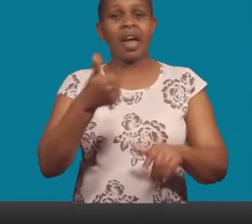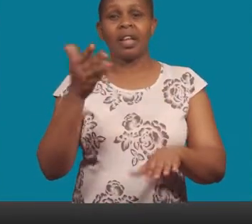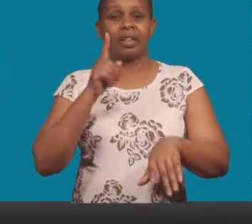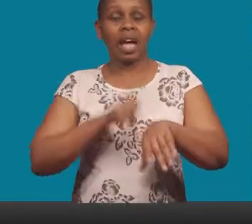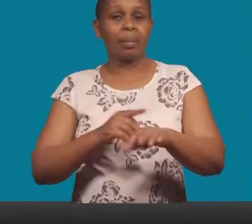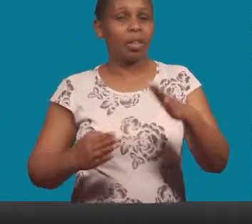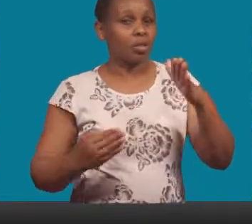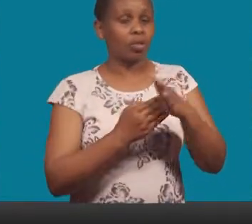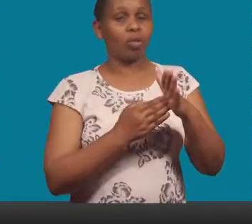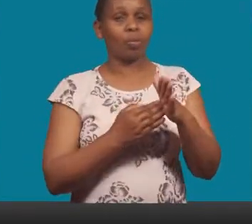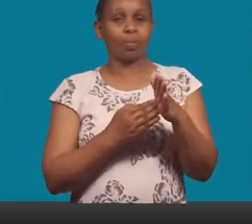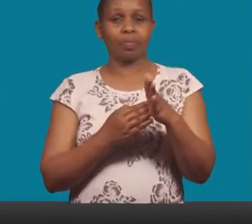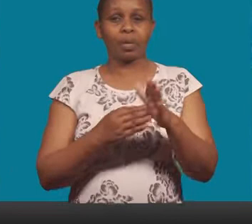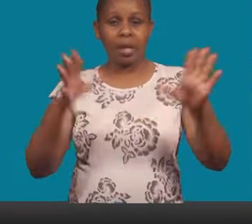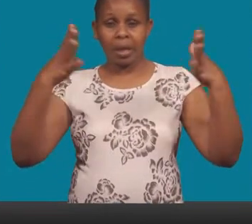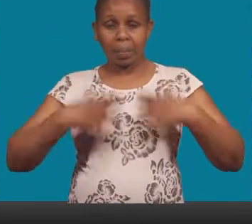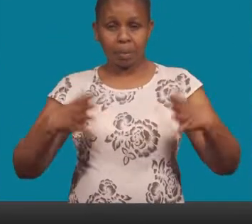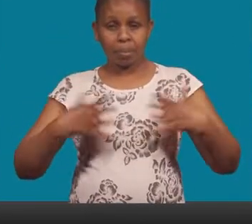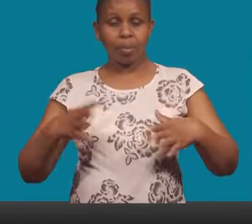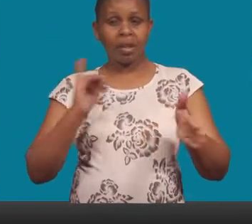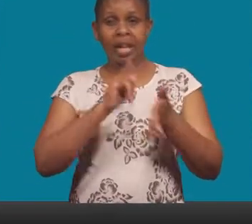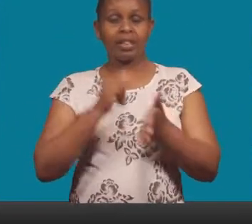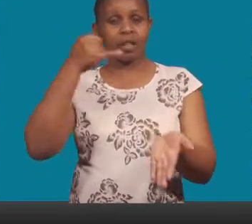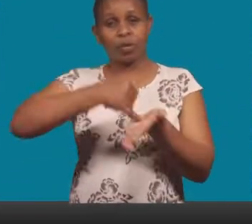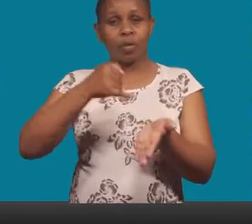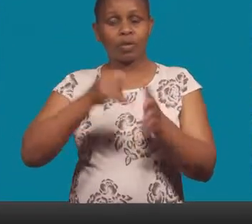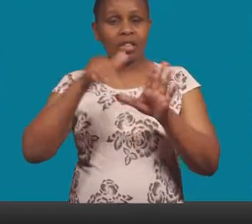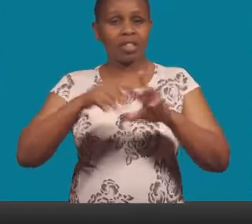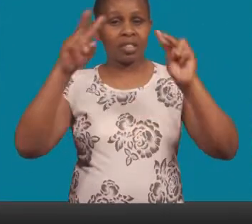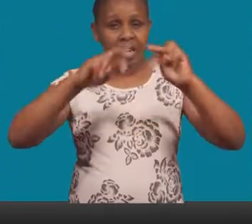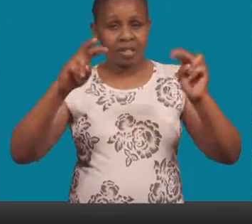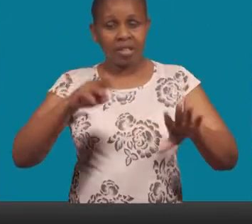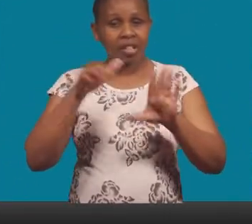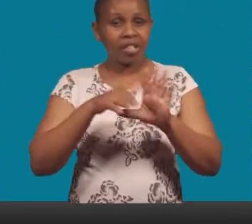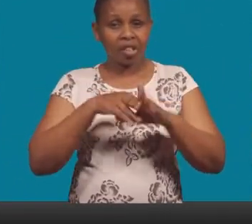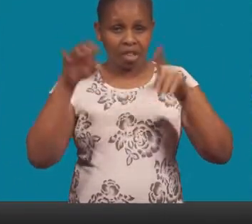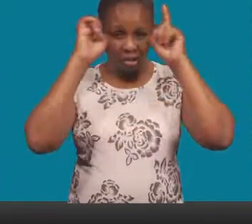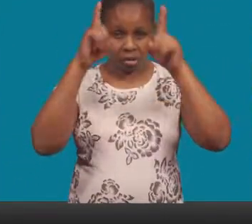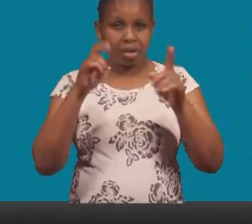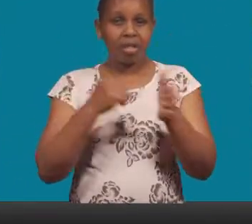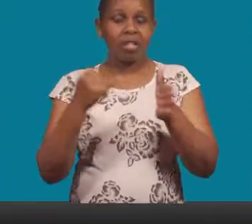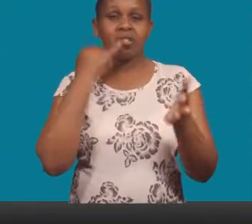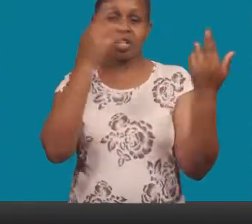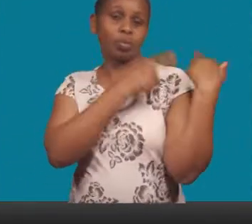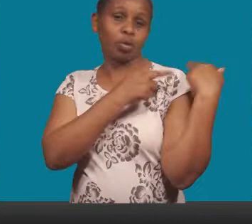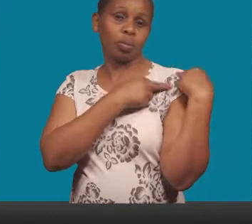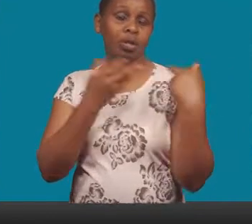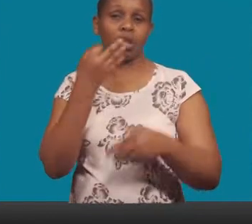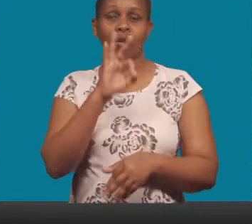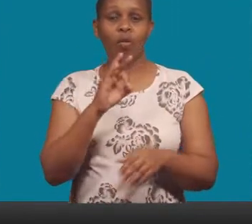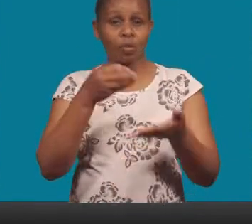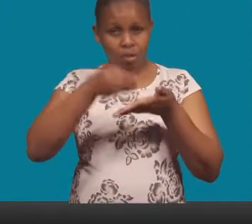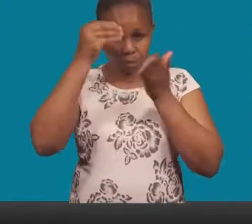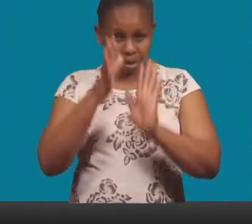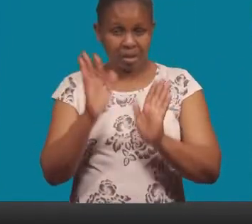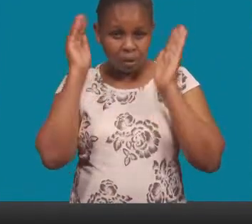hivyo, wataalamu wa masomo na saikolojia wanashauri kuwa ni wajibu wa kila mwanafunzi kabla kuchagua kozi hizi